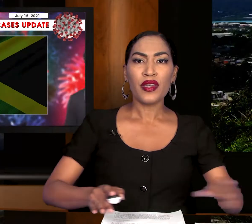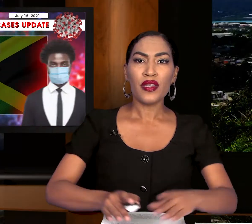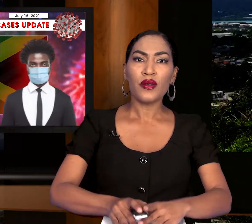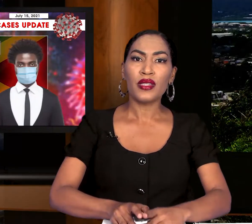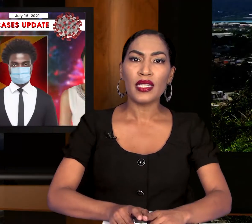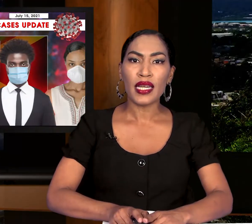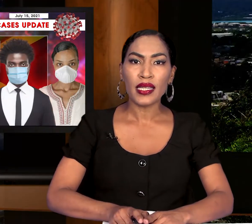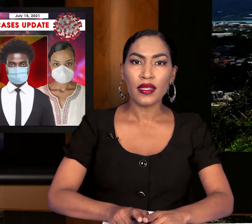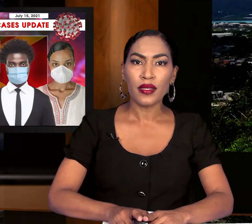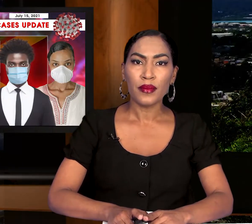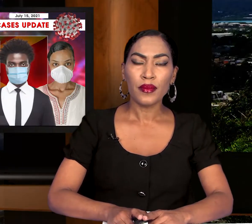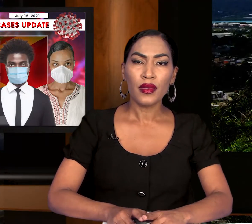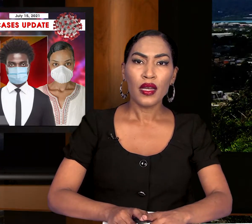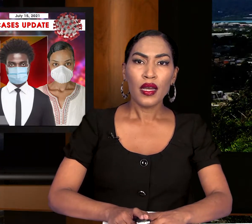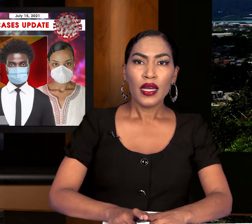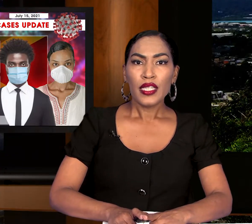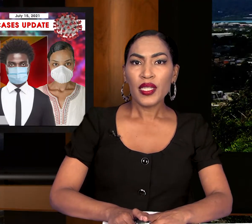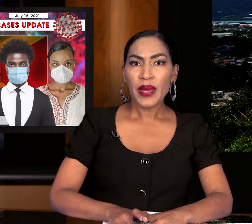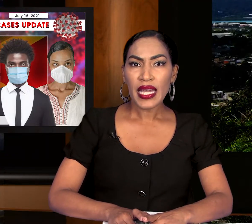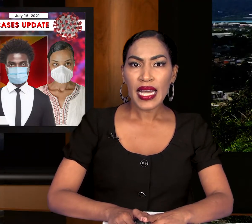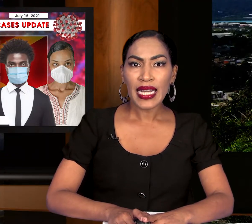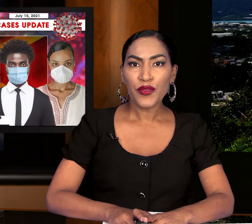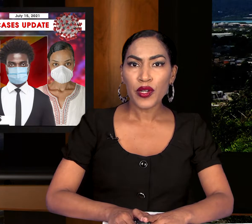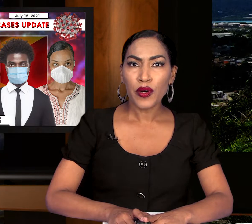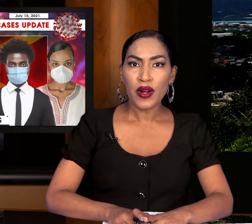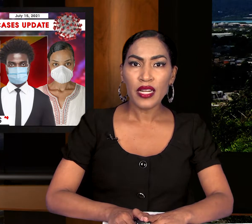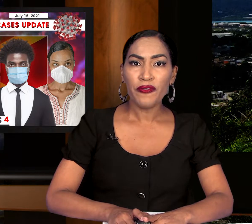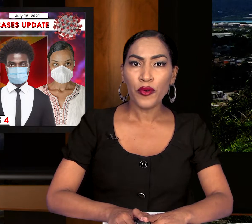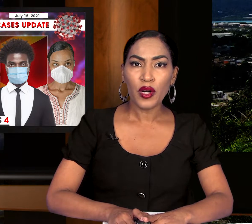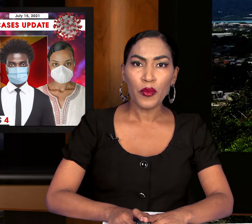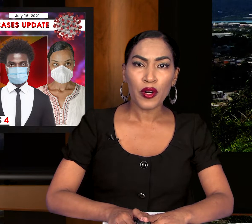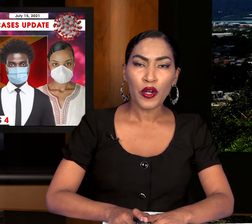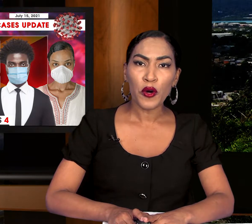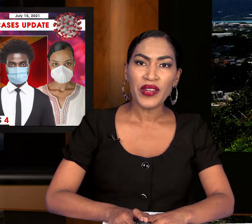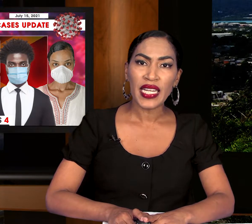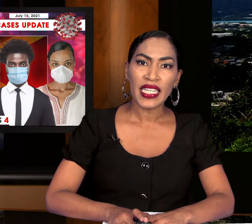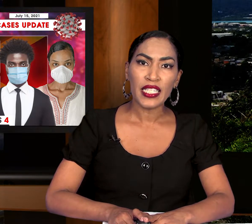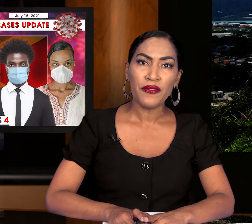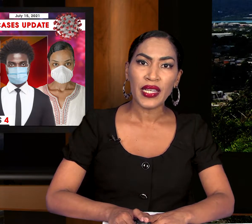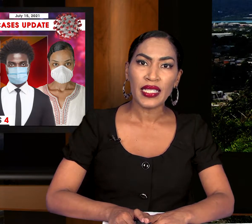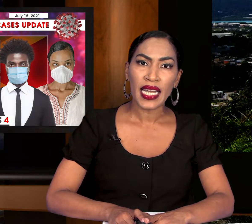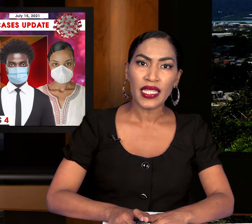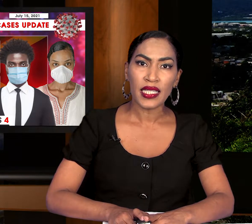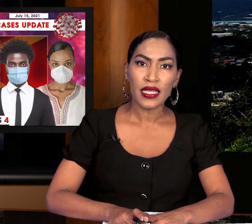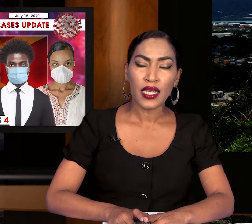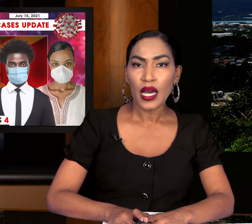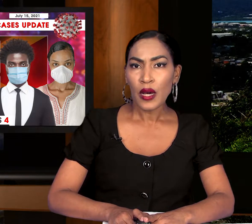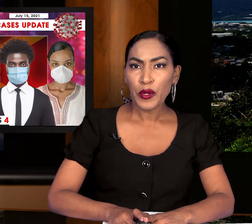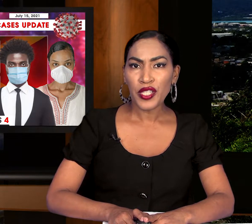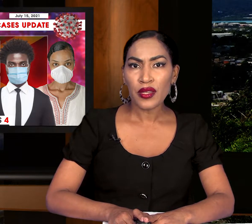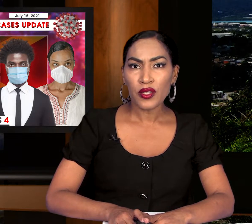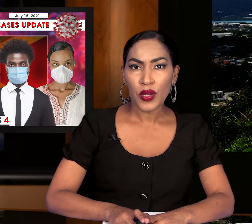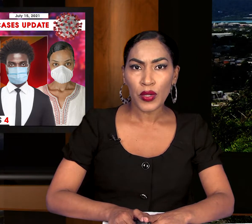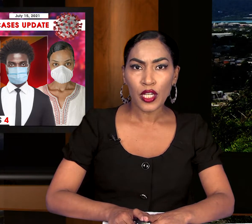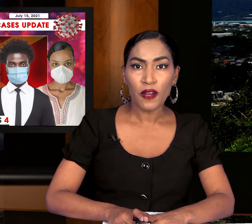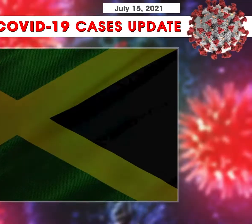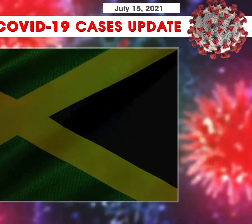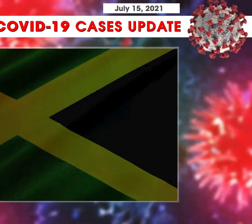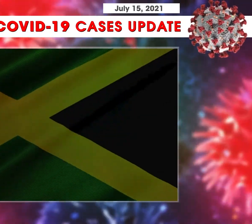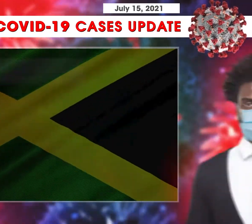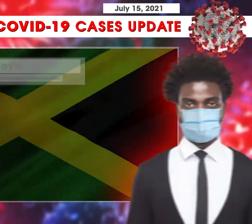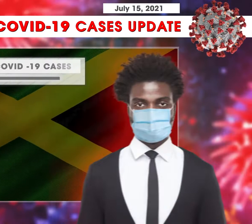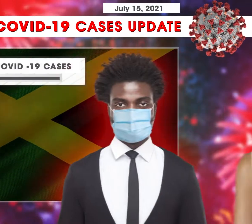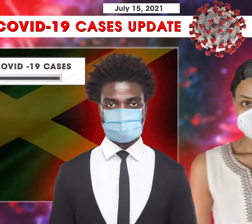Continuing with the news tonight, Jamaica has recorded 4 more COVID-19 fatalities, pushing the total